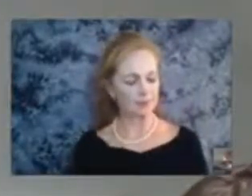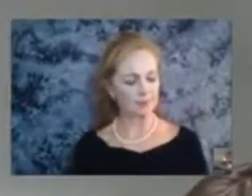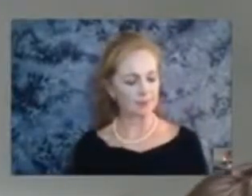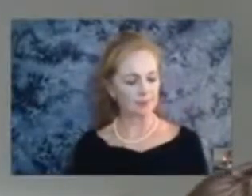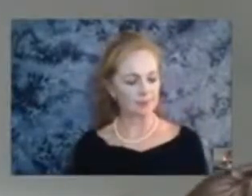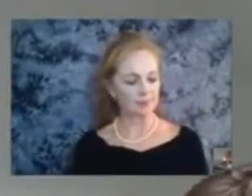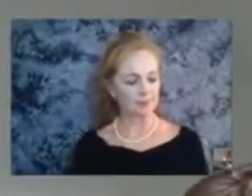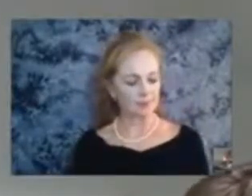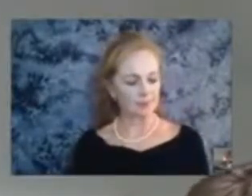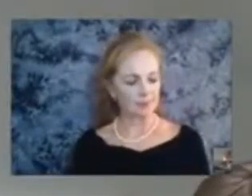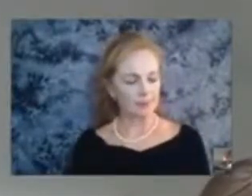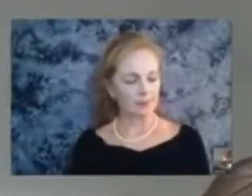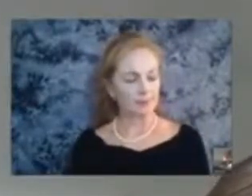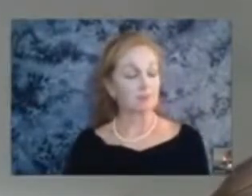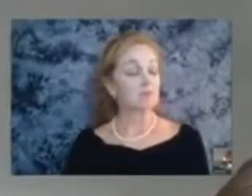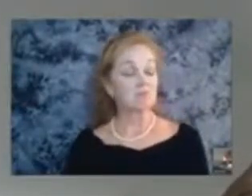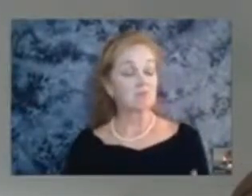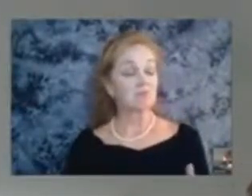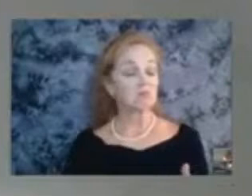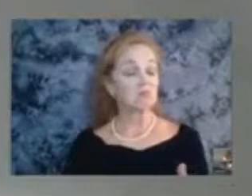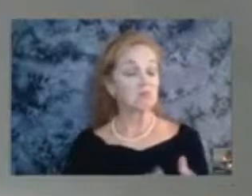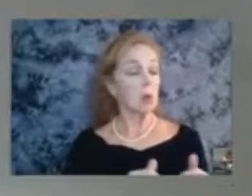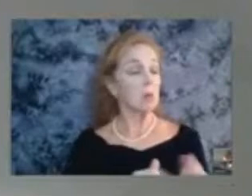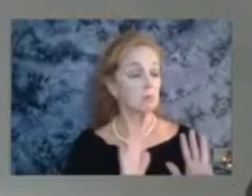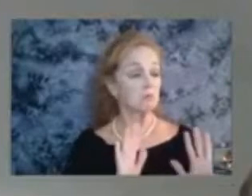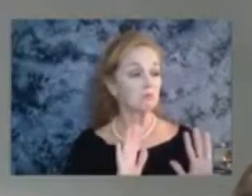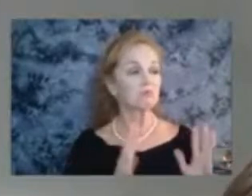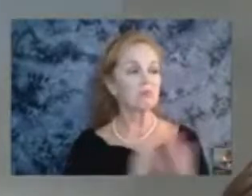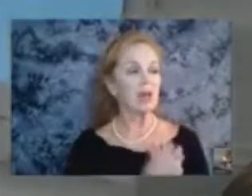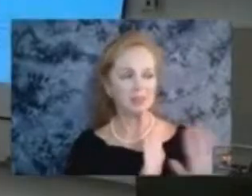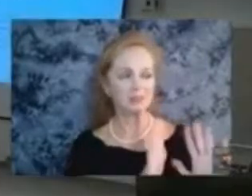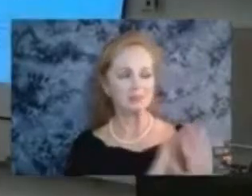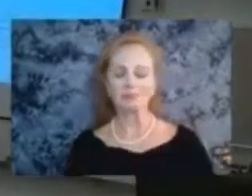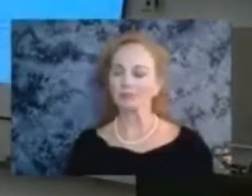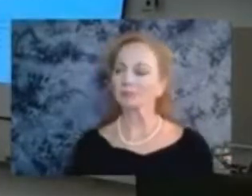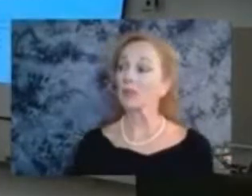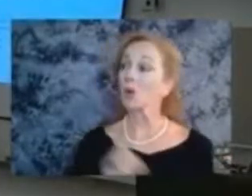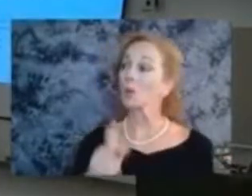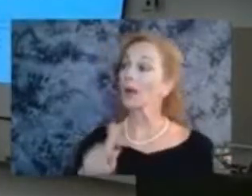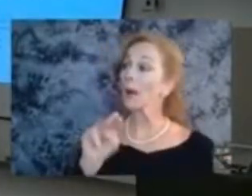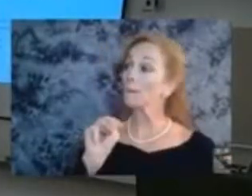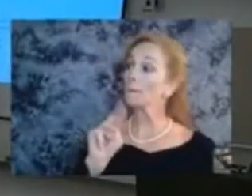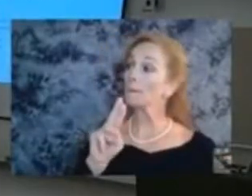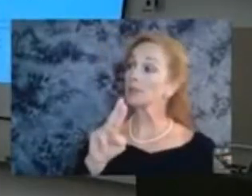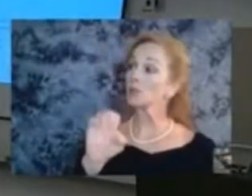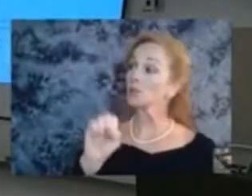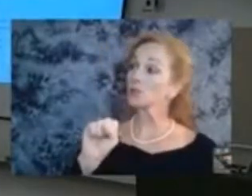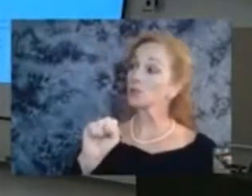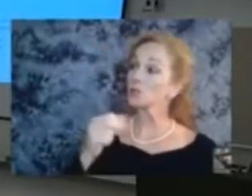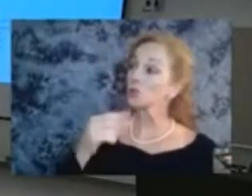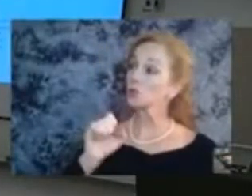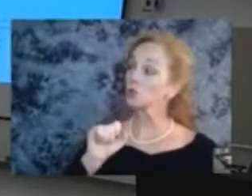I will pass. You'll pass, okay. Yep. Mr. Schul?